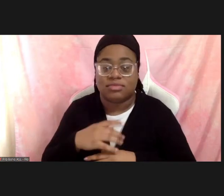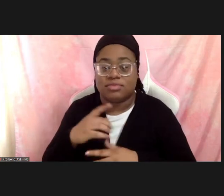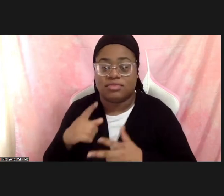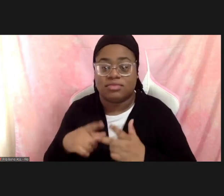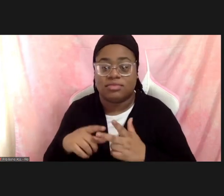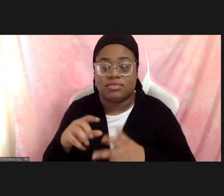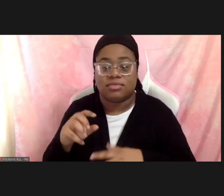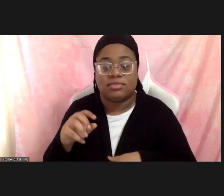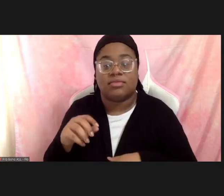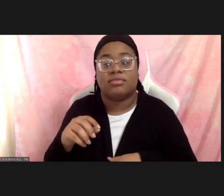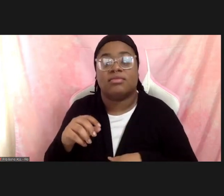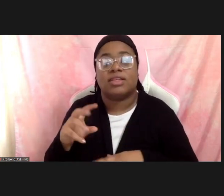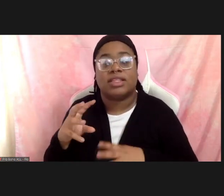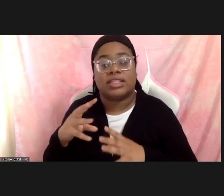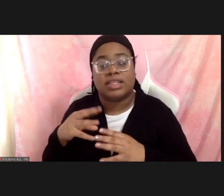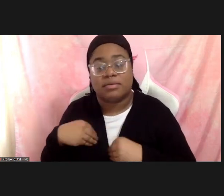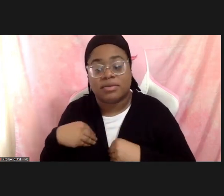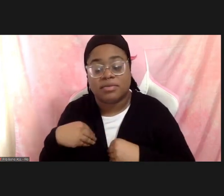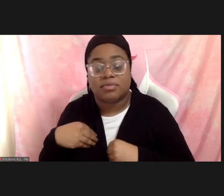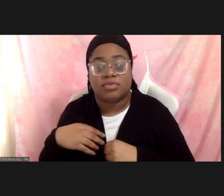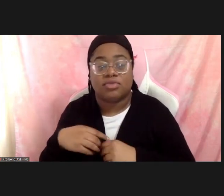Melancholy acceptable,